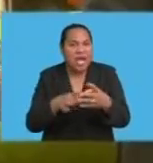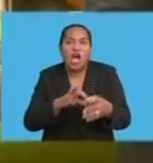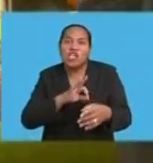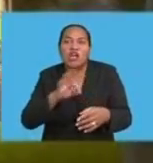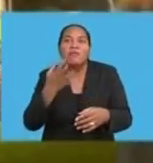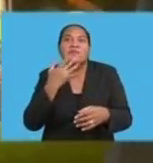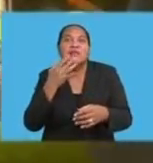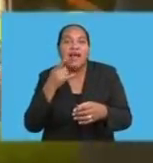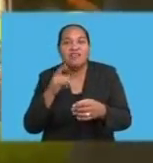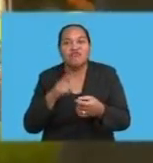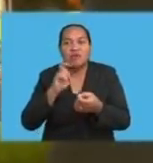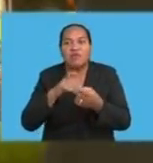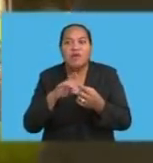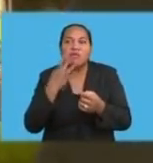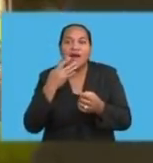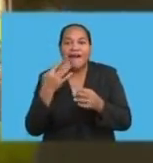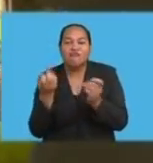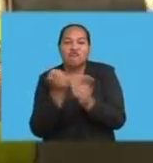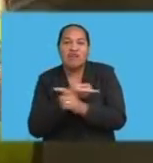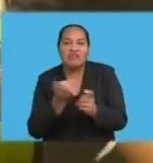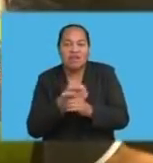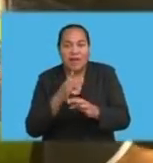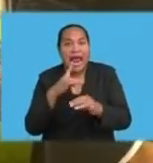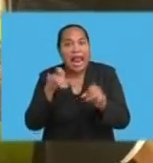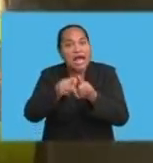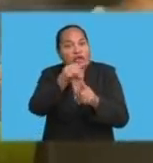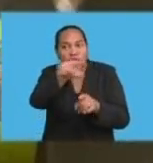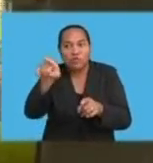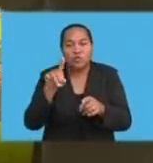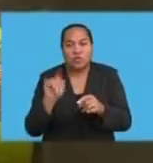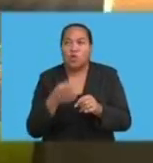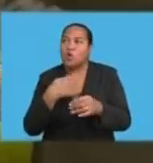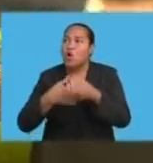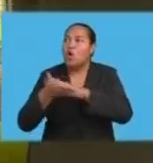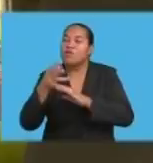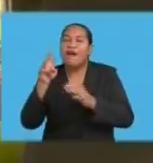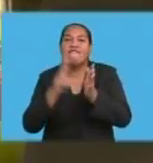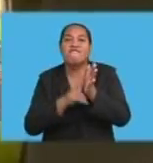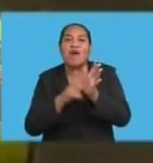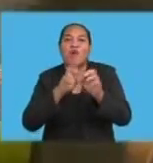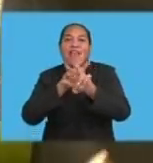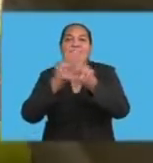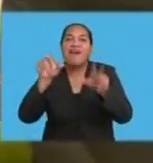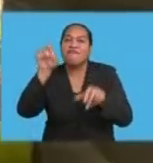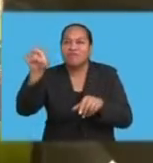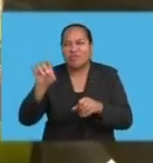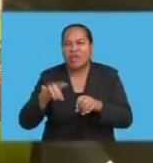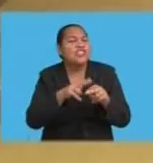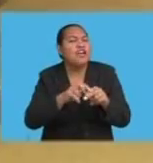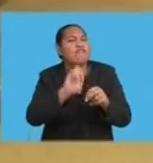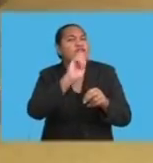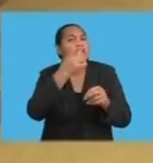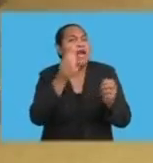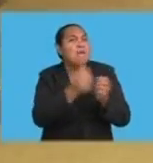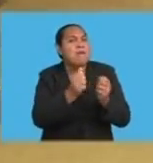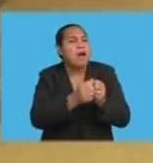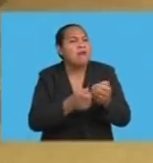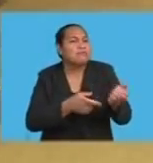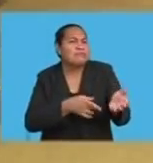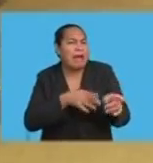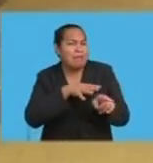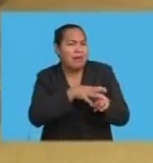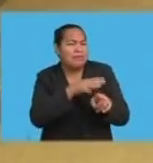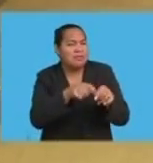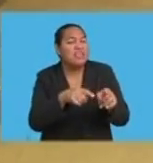unsuspecting people as they have been doing in Vanua Levu regarding butter, regarding all sorts of things. However, NFP